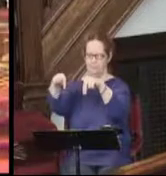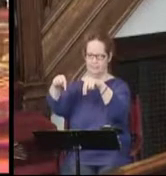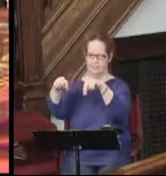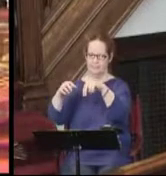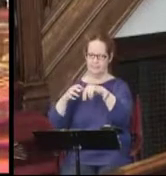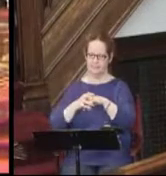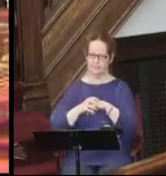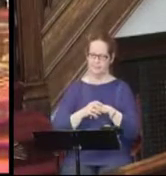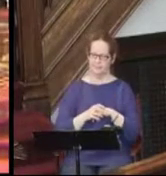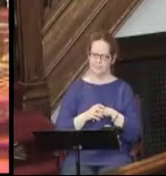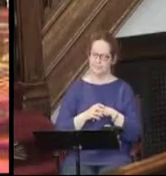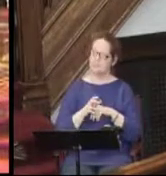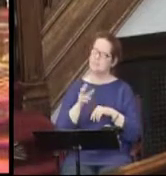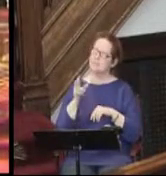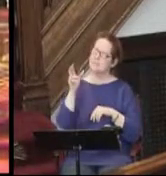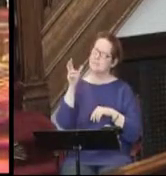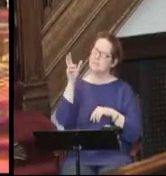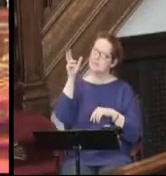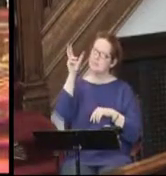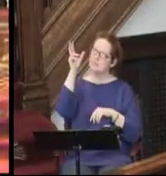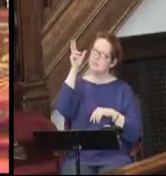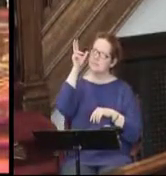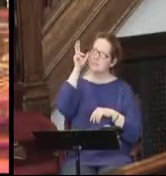beside the temple